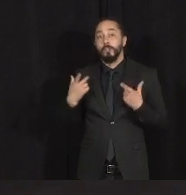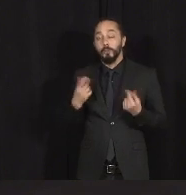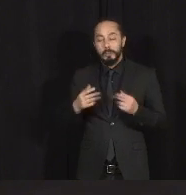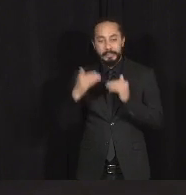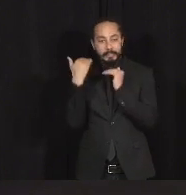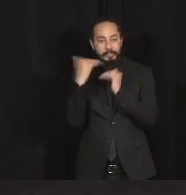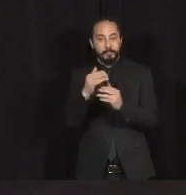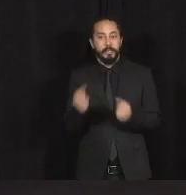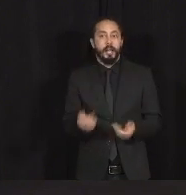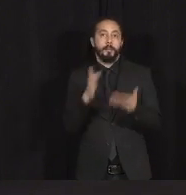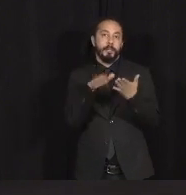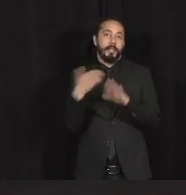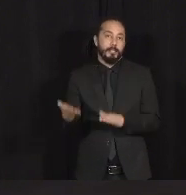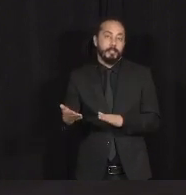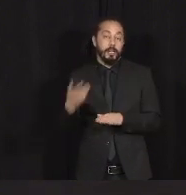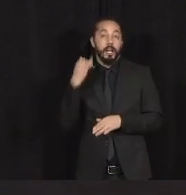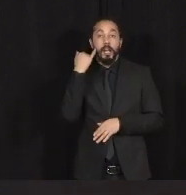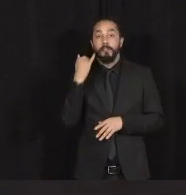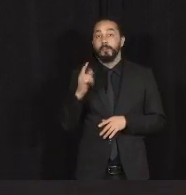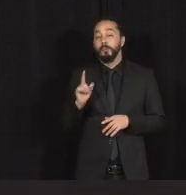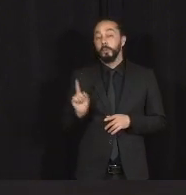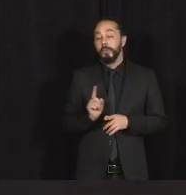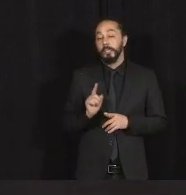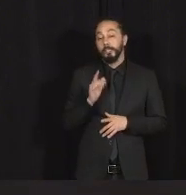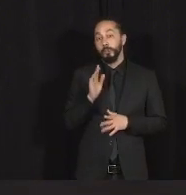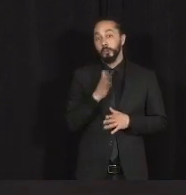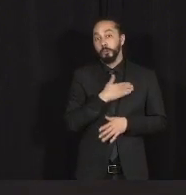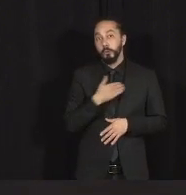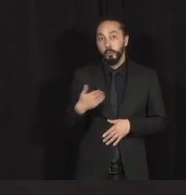the GTA, or elsewhere.